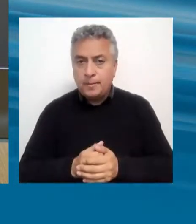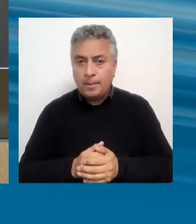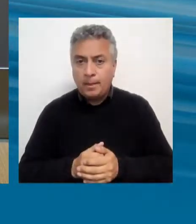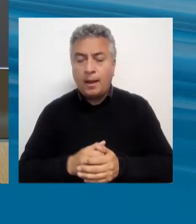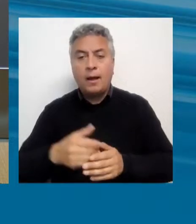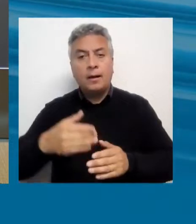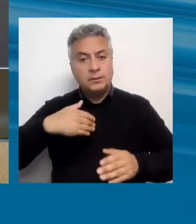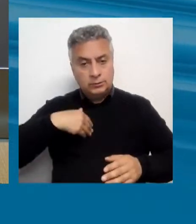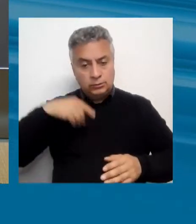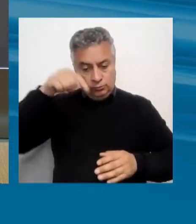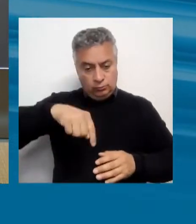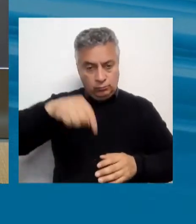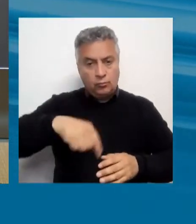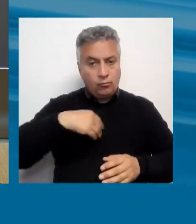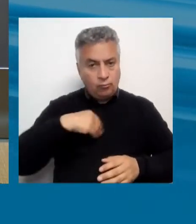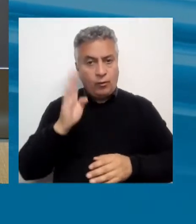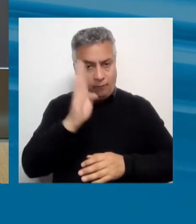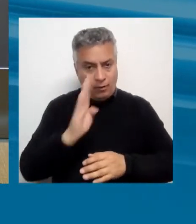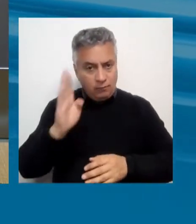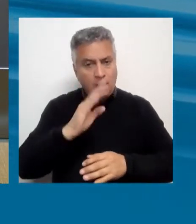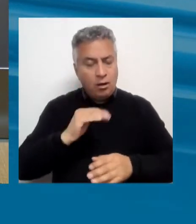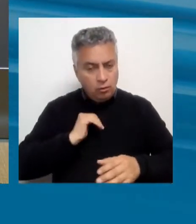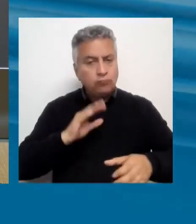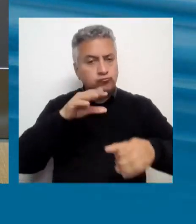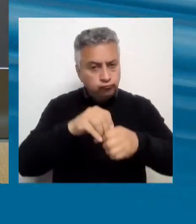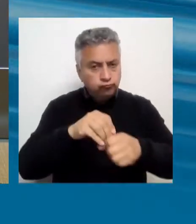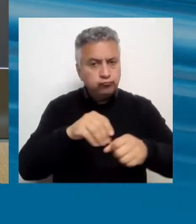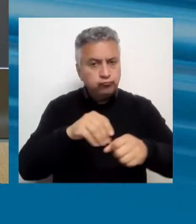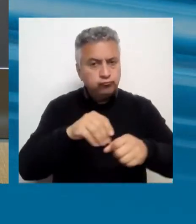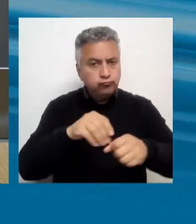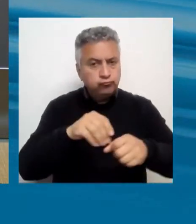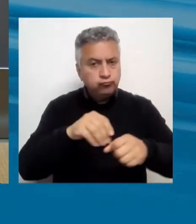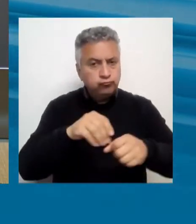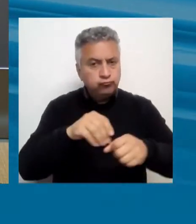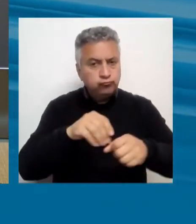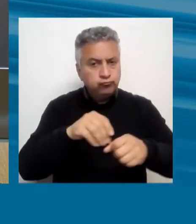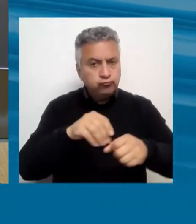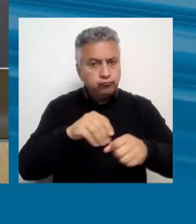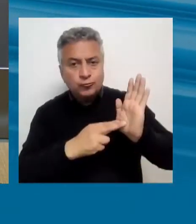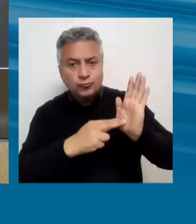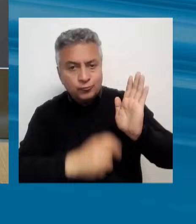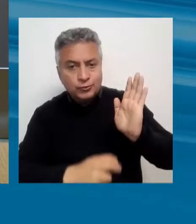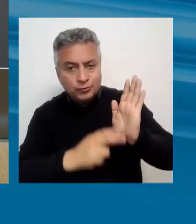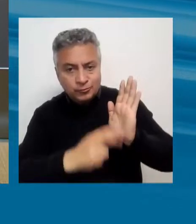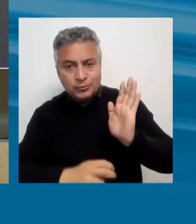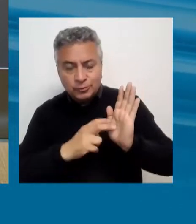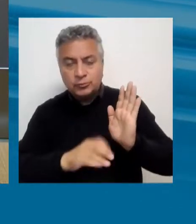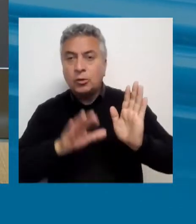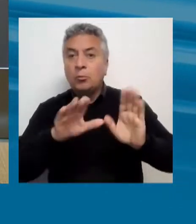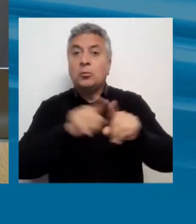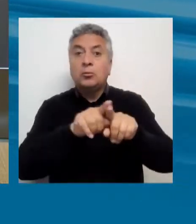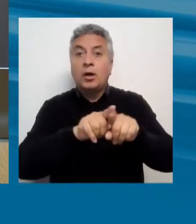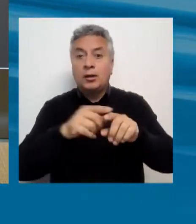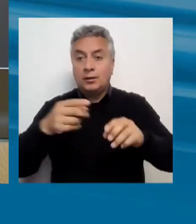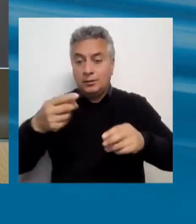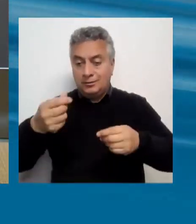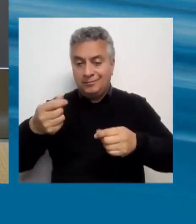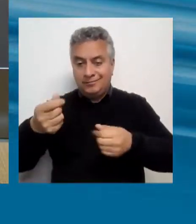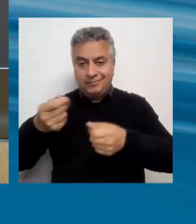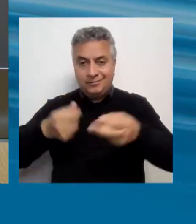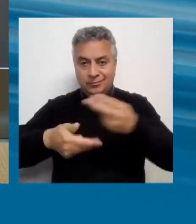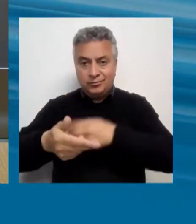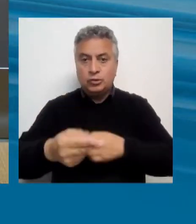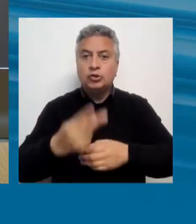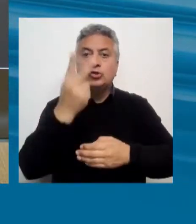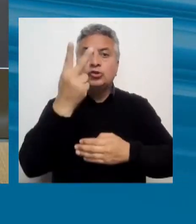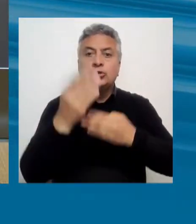who make $25,000 or less. Our exchange rate is $2 to $1 US. So persons who make under $25,000,